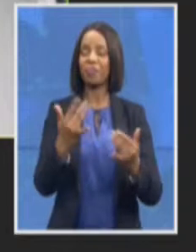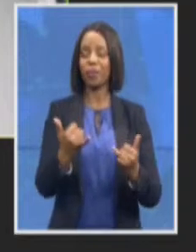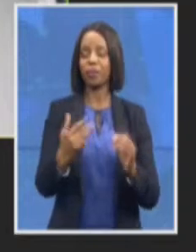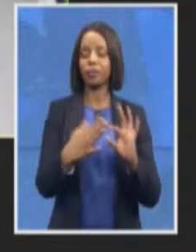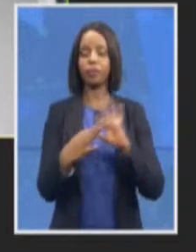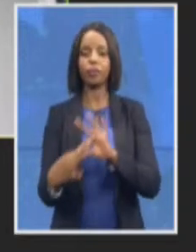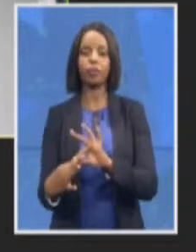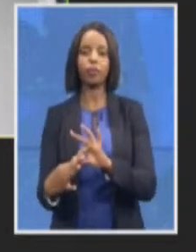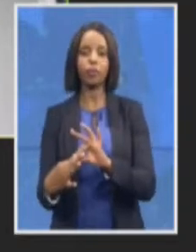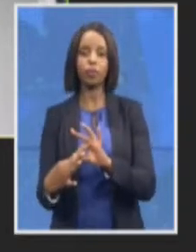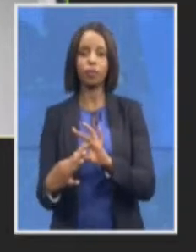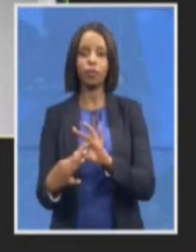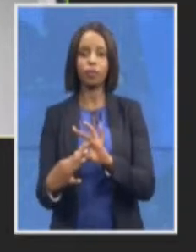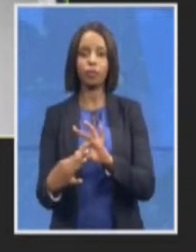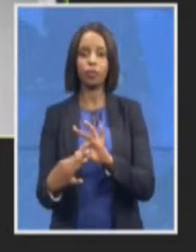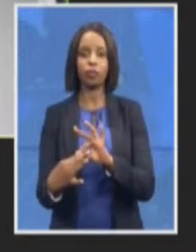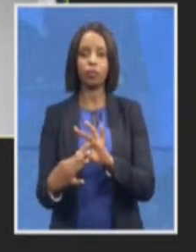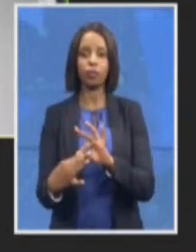of